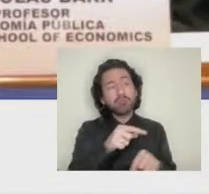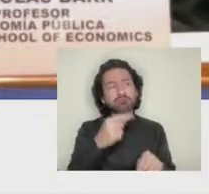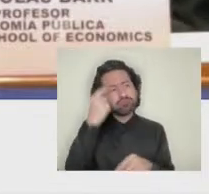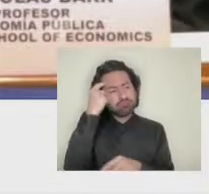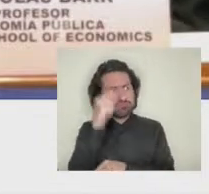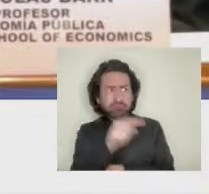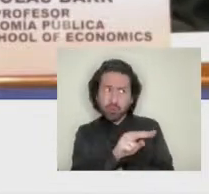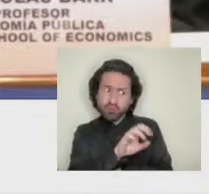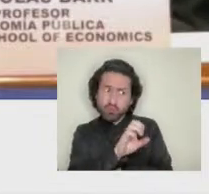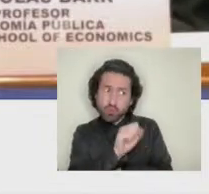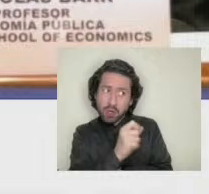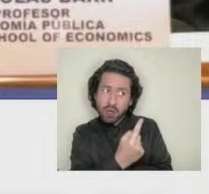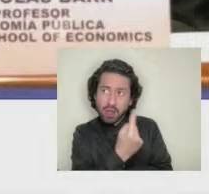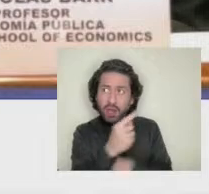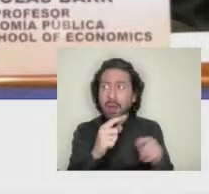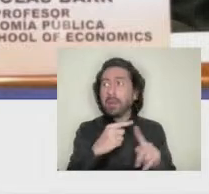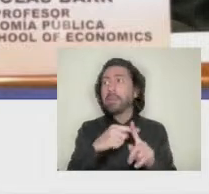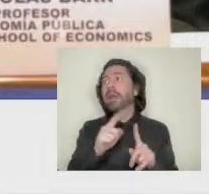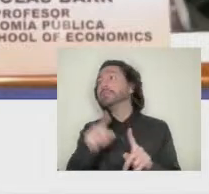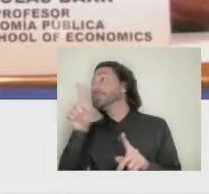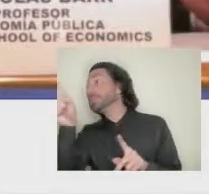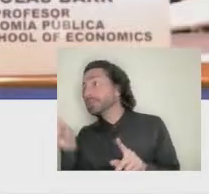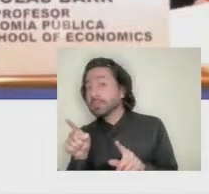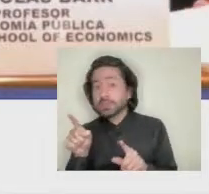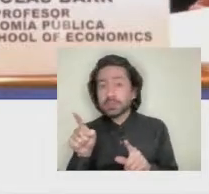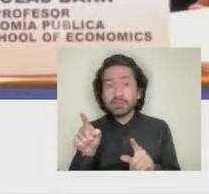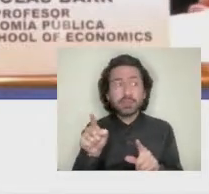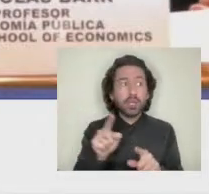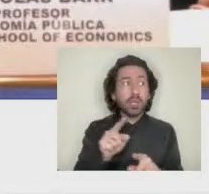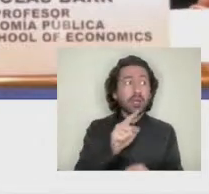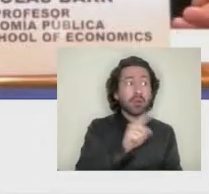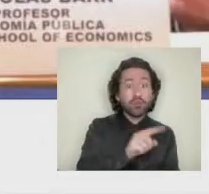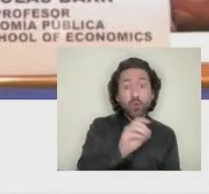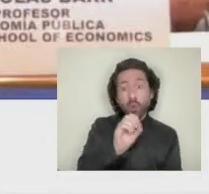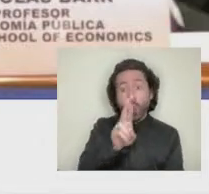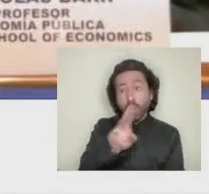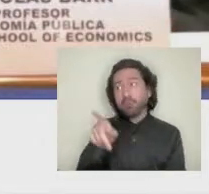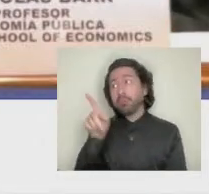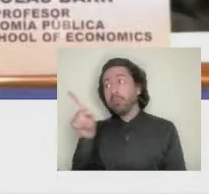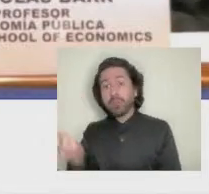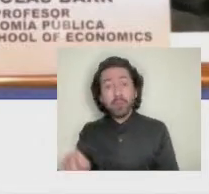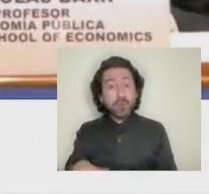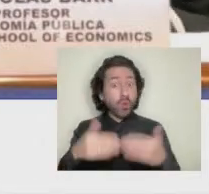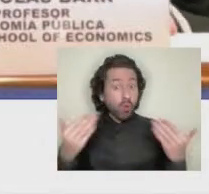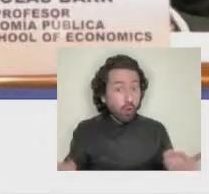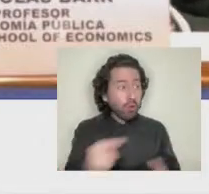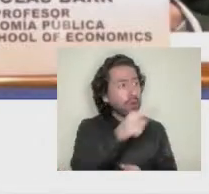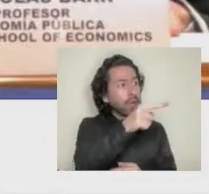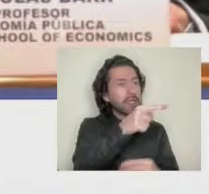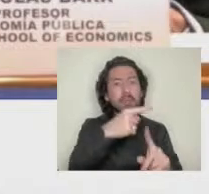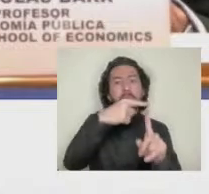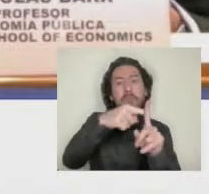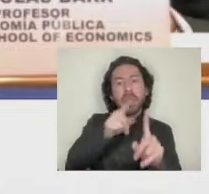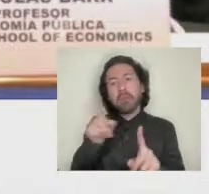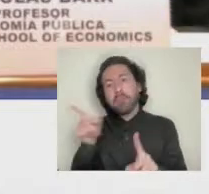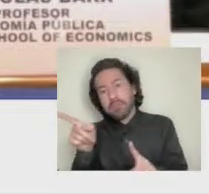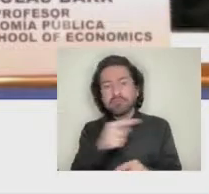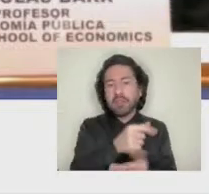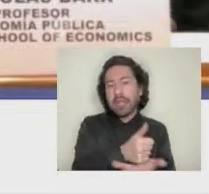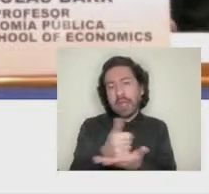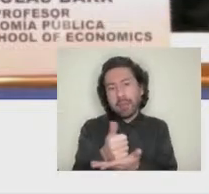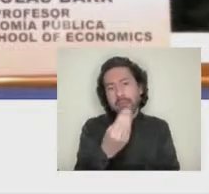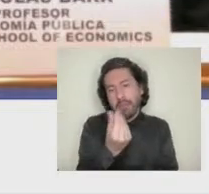them. And as I've said, you can incorporate a liquid element. So that's a specific design